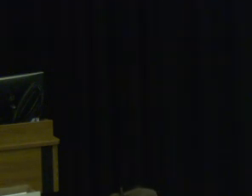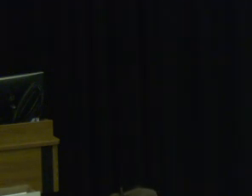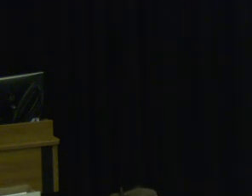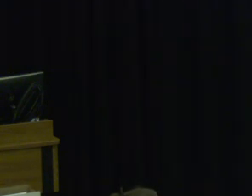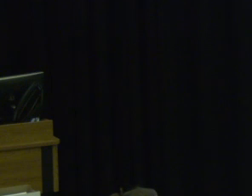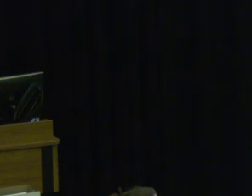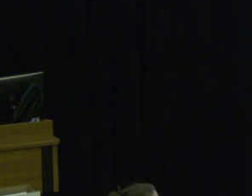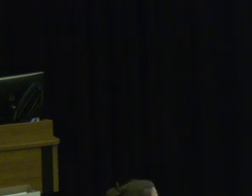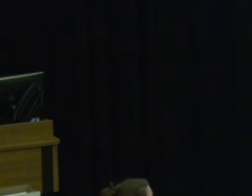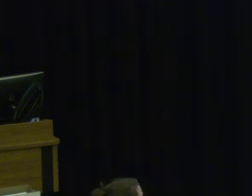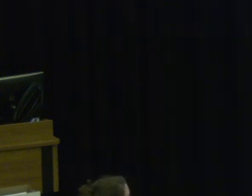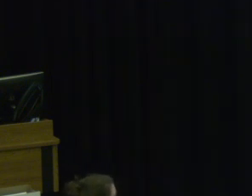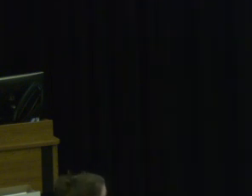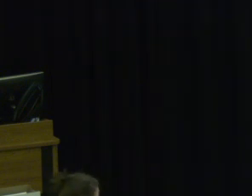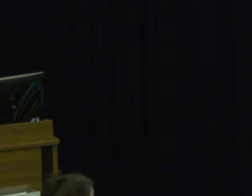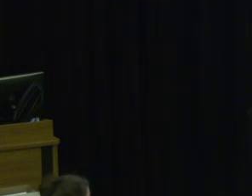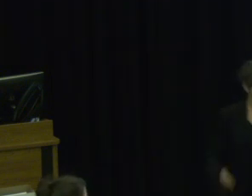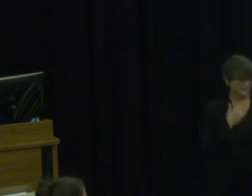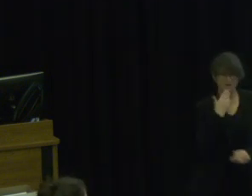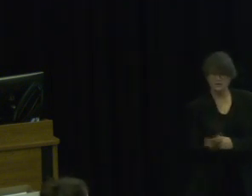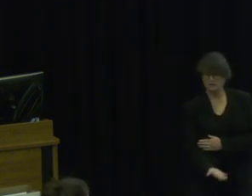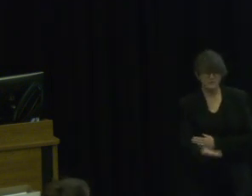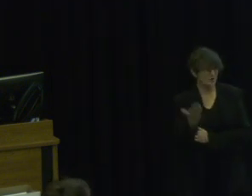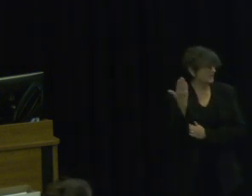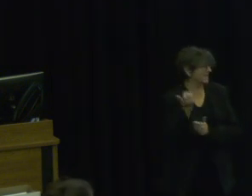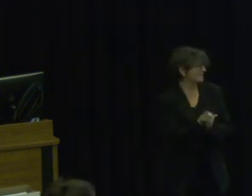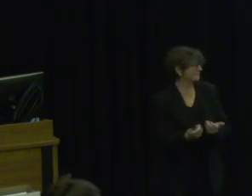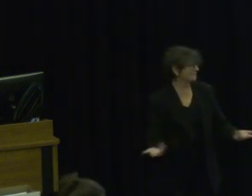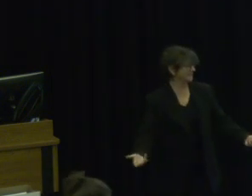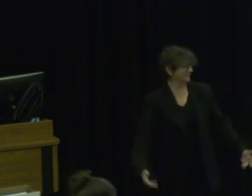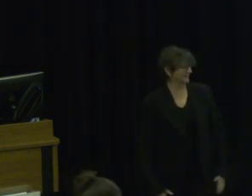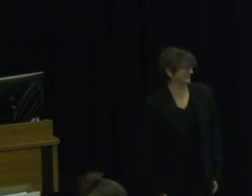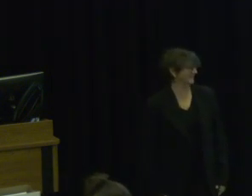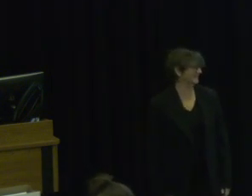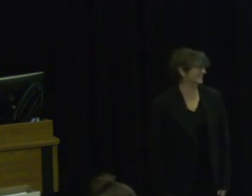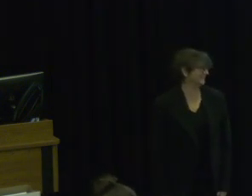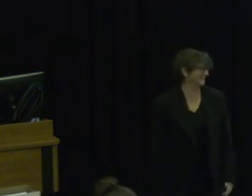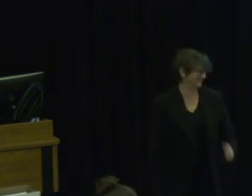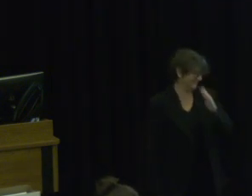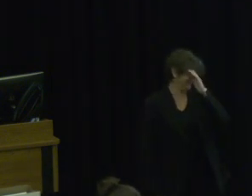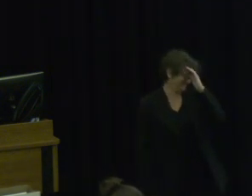Good morning. Good morning, everybody. Good morning.